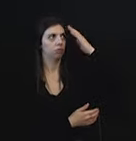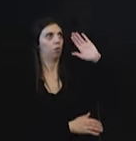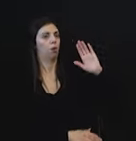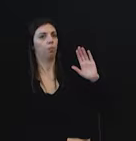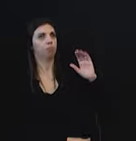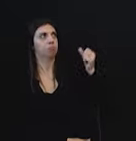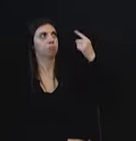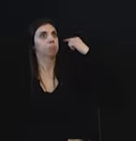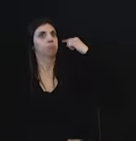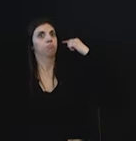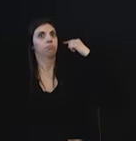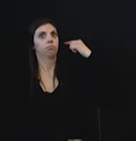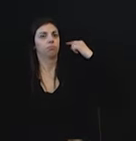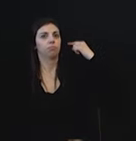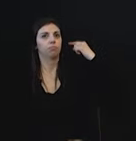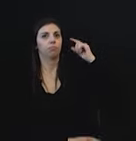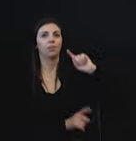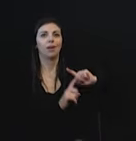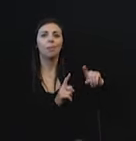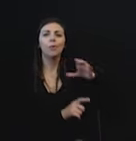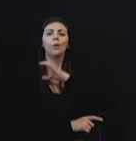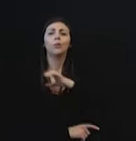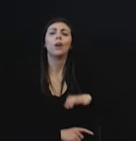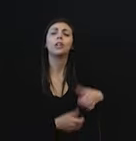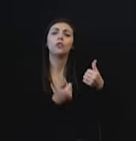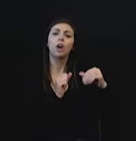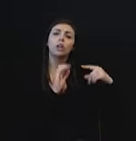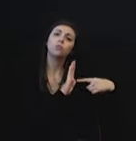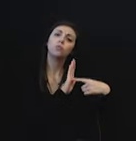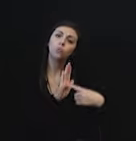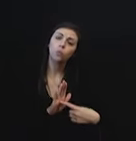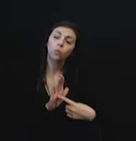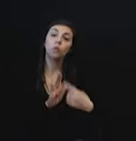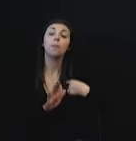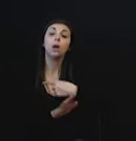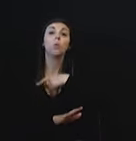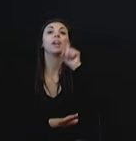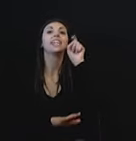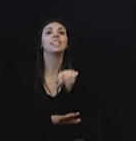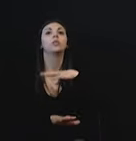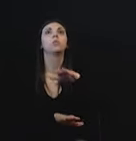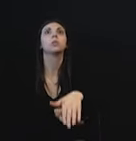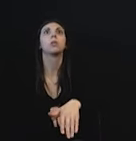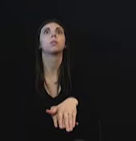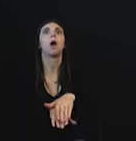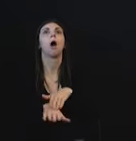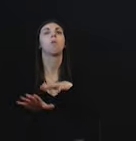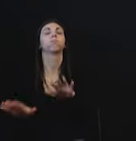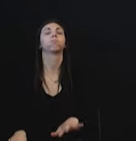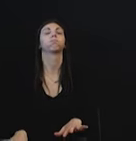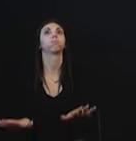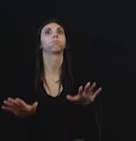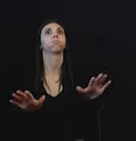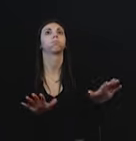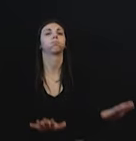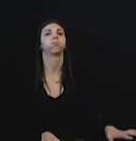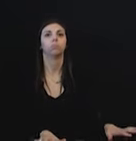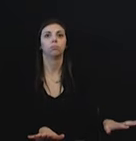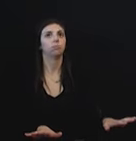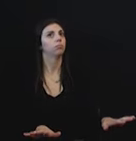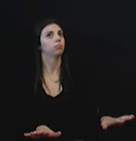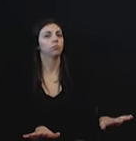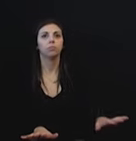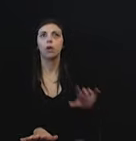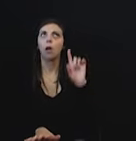But what Christ is trying to show us is that we need to slow down. It's only